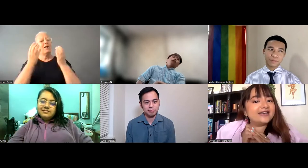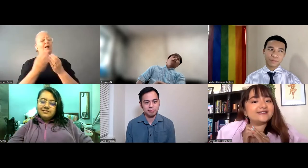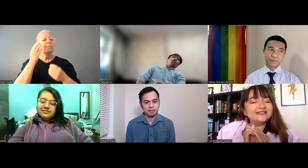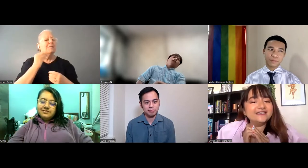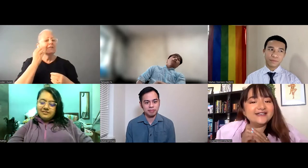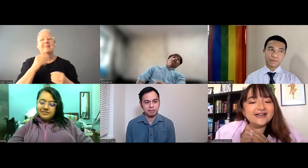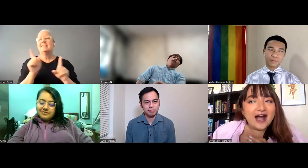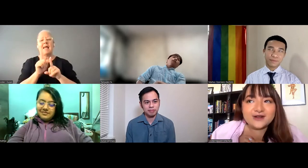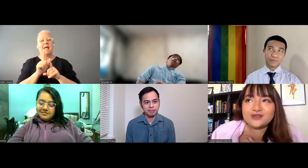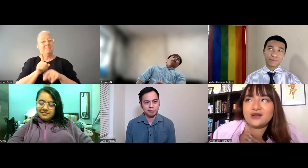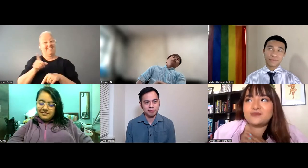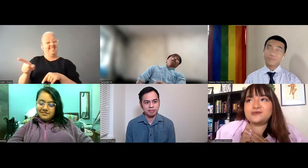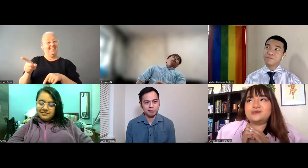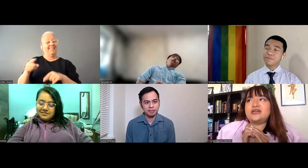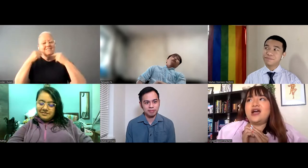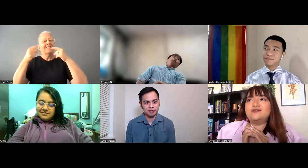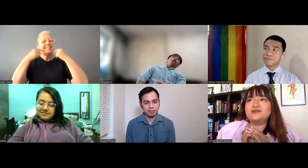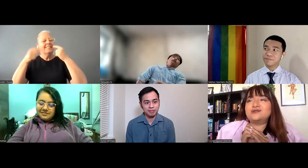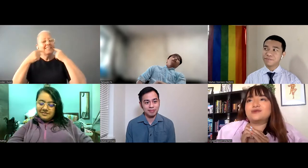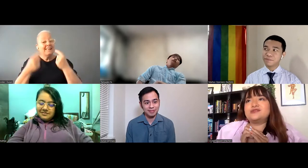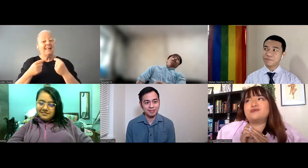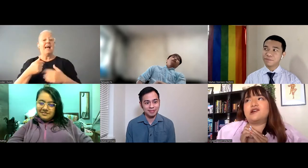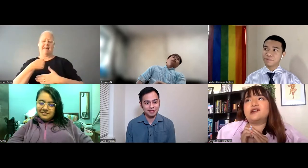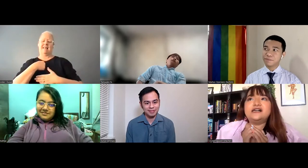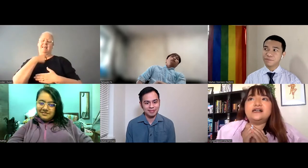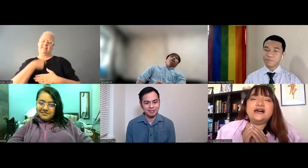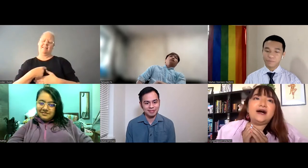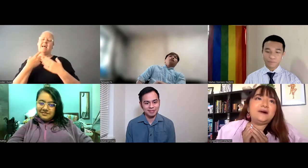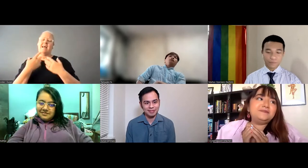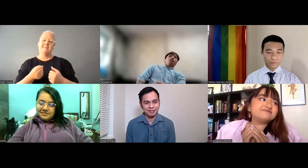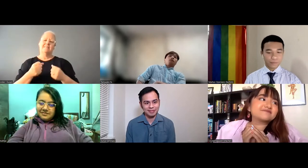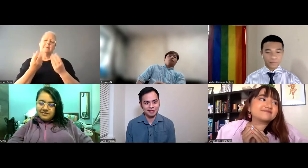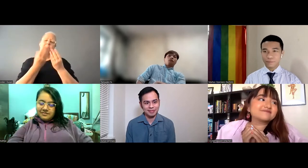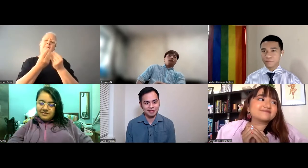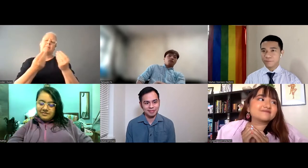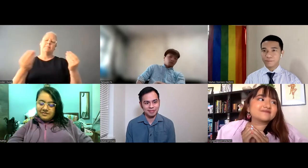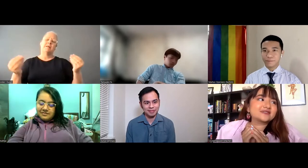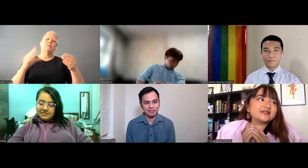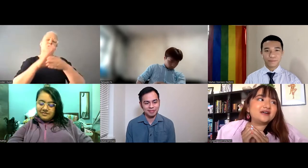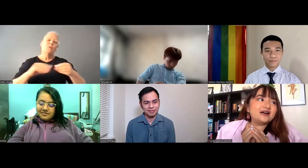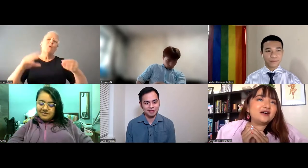like that? I know that I personally have a lot of stories where